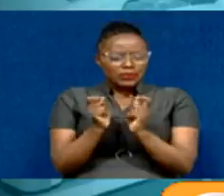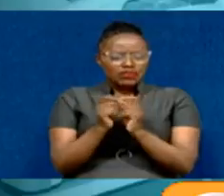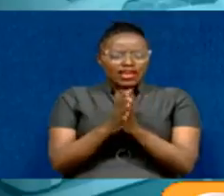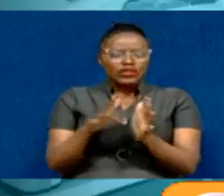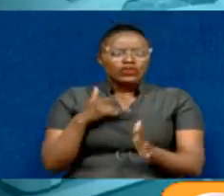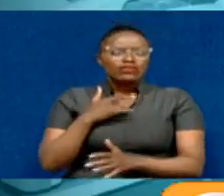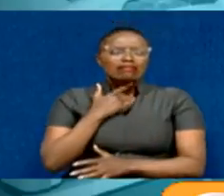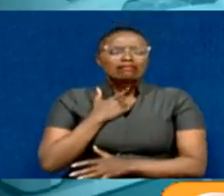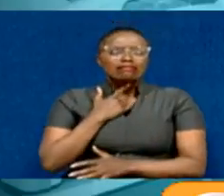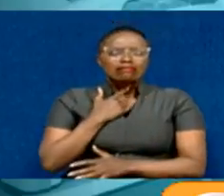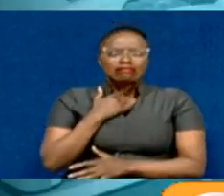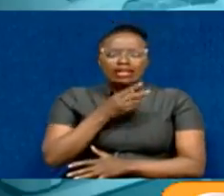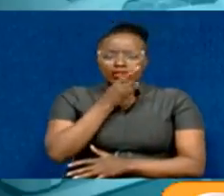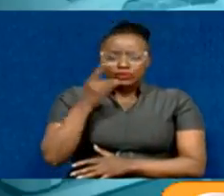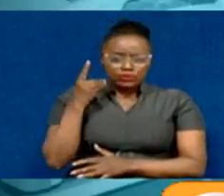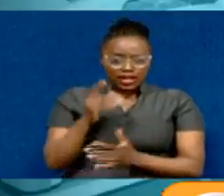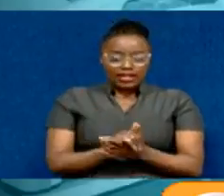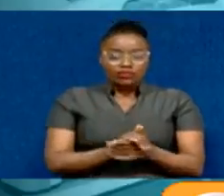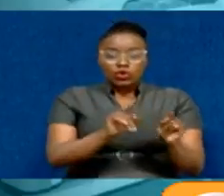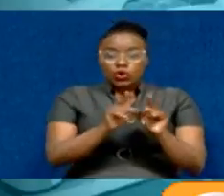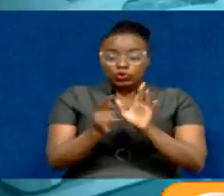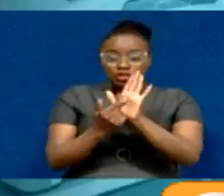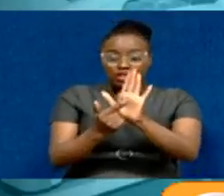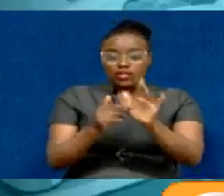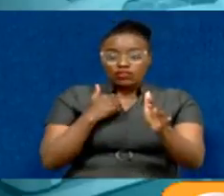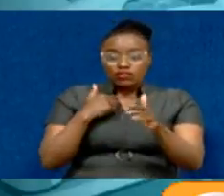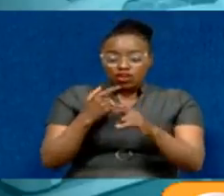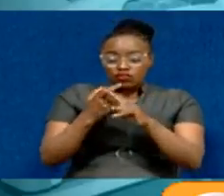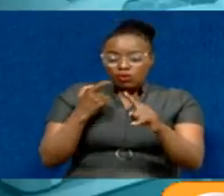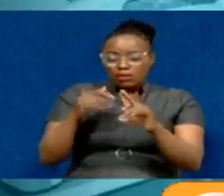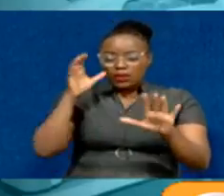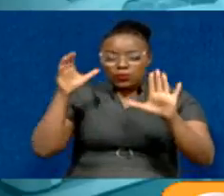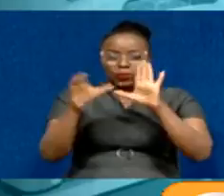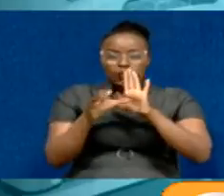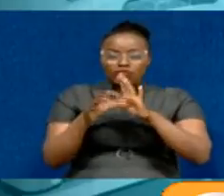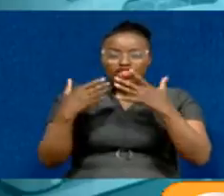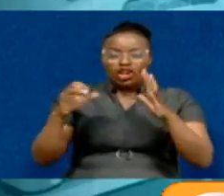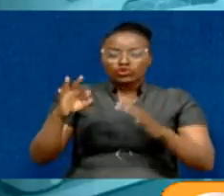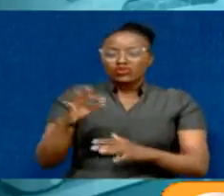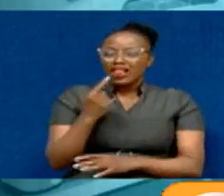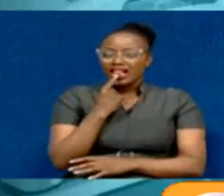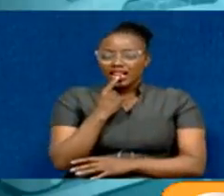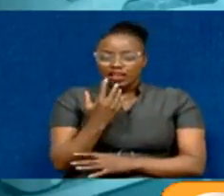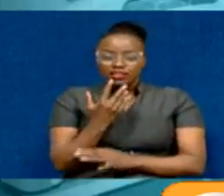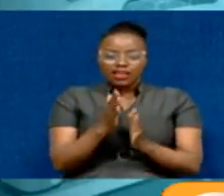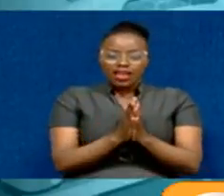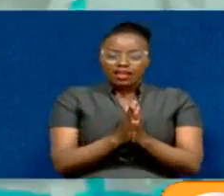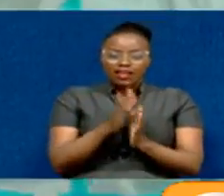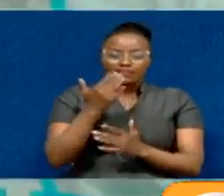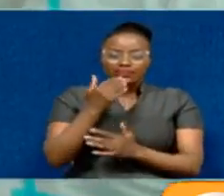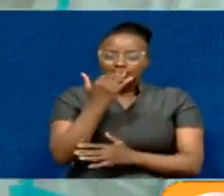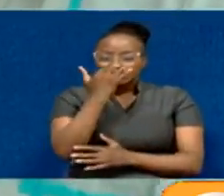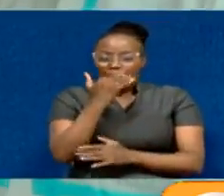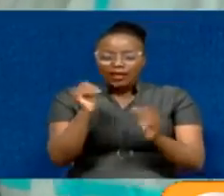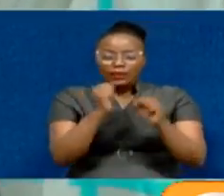scratchy throat were the most common. The symptoms, a faraway clinical picture from the usual loss of senses of taste and smell, and a major